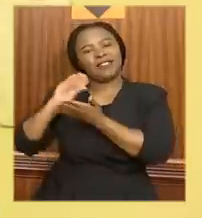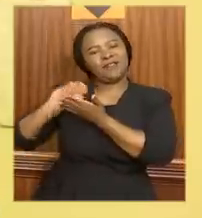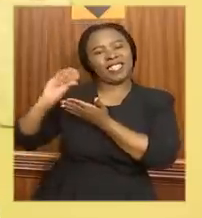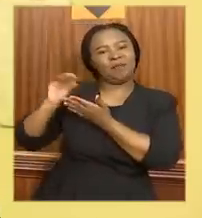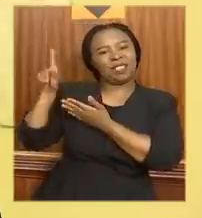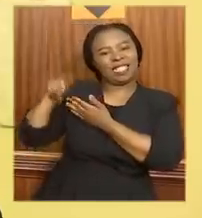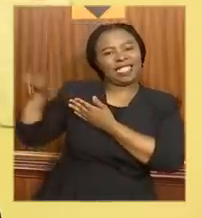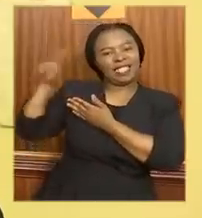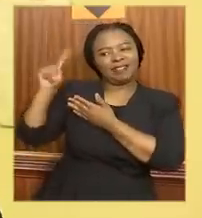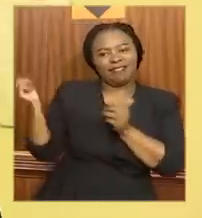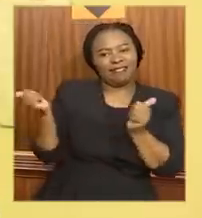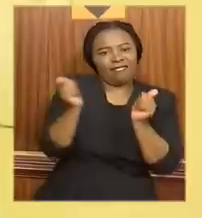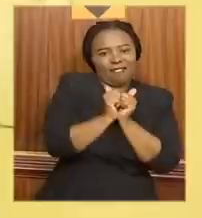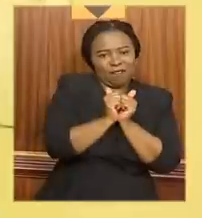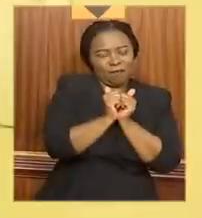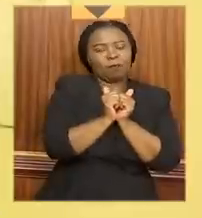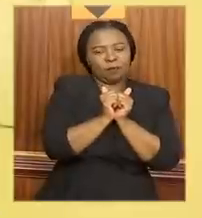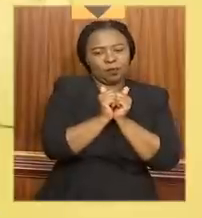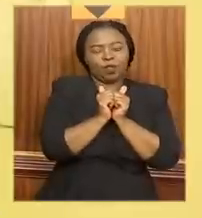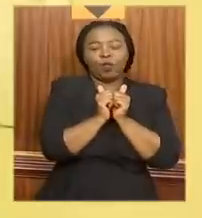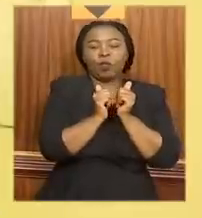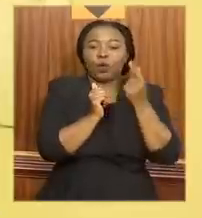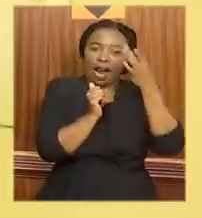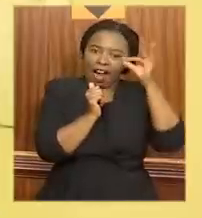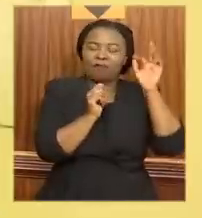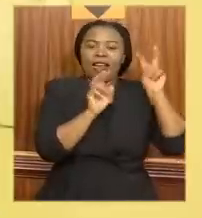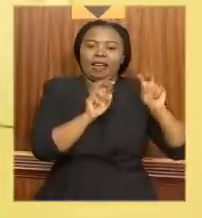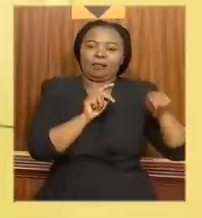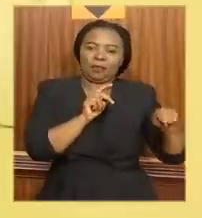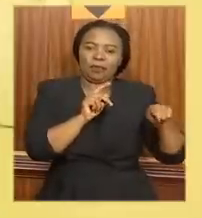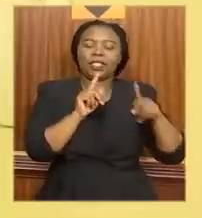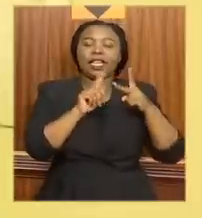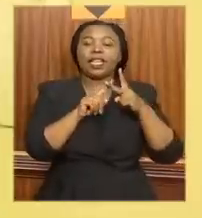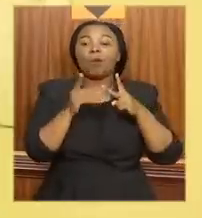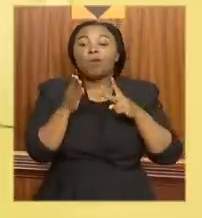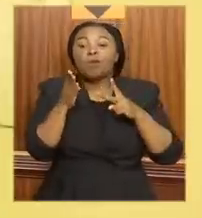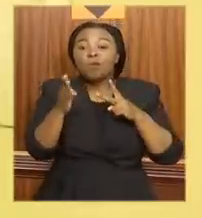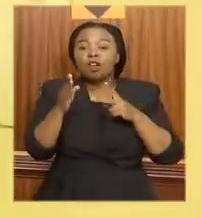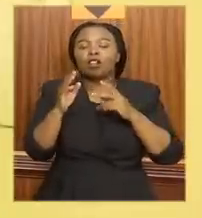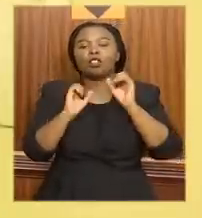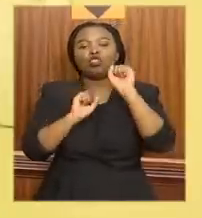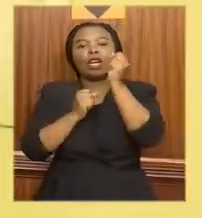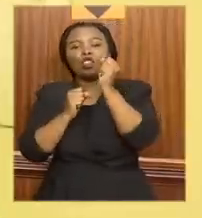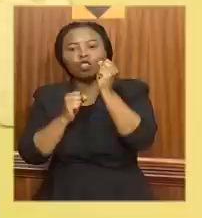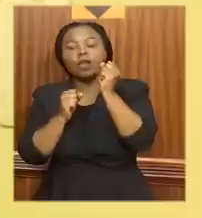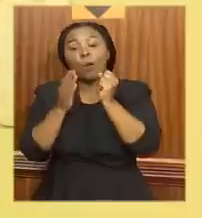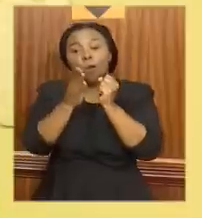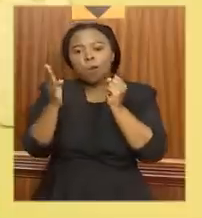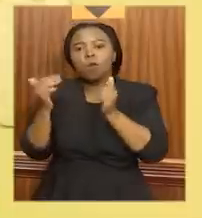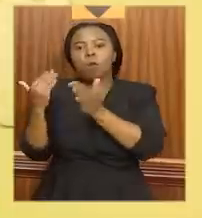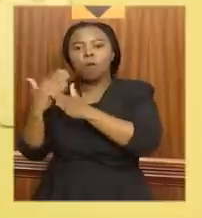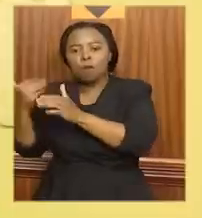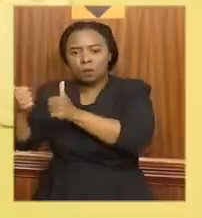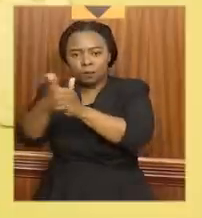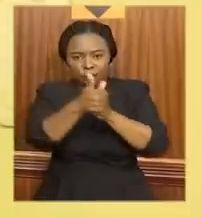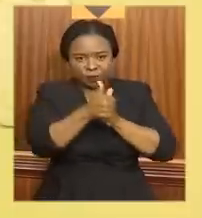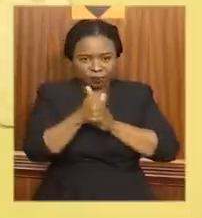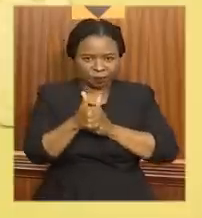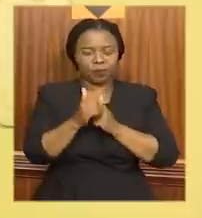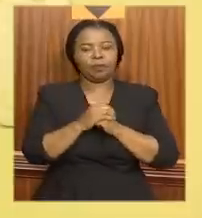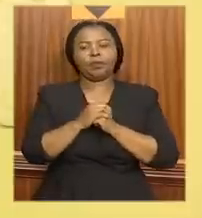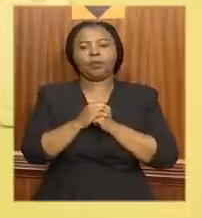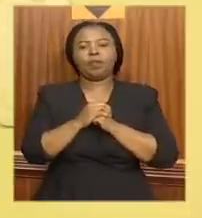investment and generation that is already underway. To ensure that these measures are implemented in